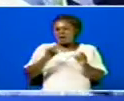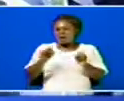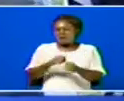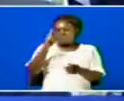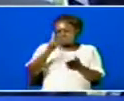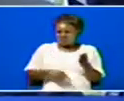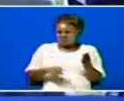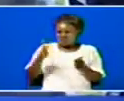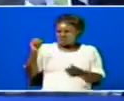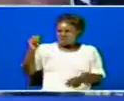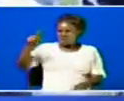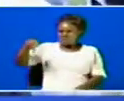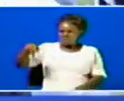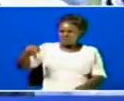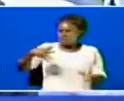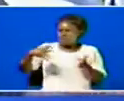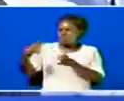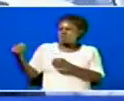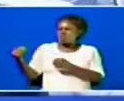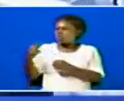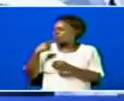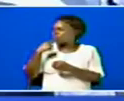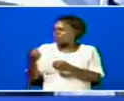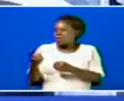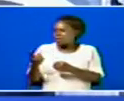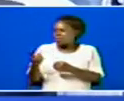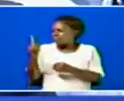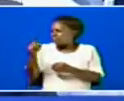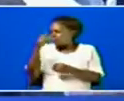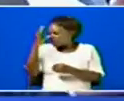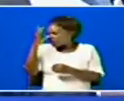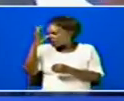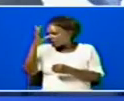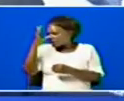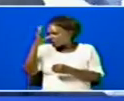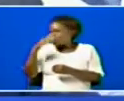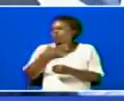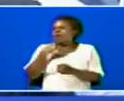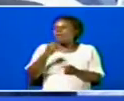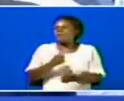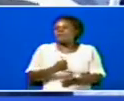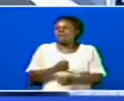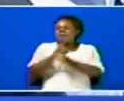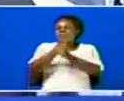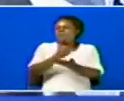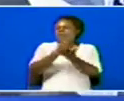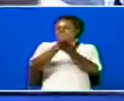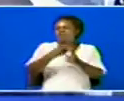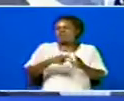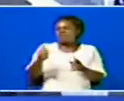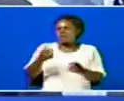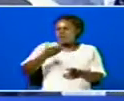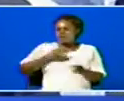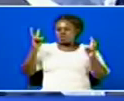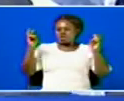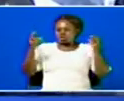kuna mheshimiwa mmoja alitoka hapa kwenda pale kupeleka hiyo fitina na kuanza kutafuta support from other people. We deal with our own